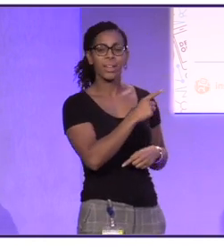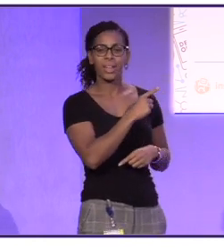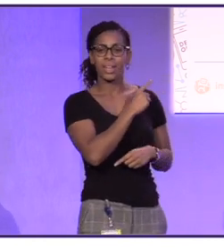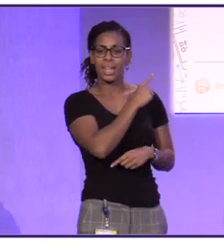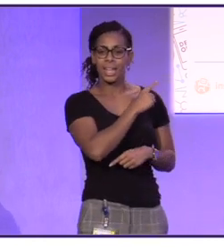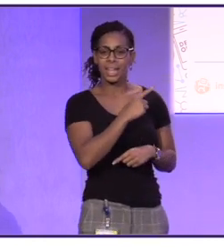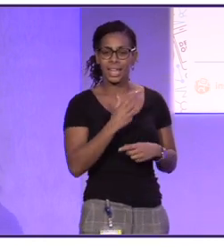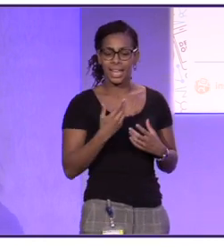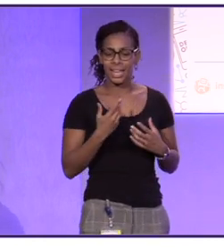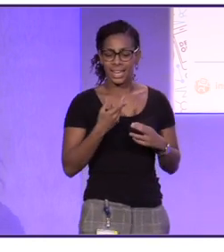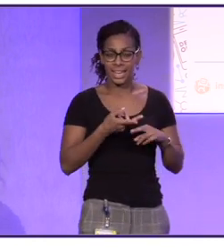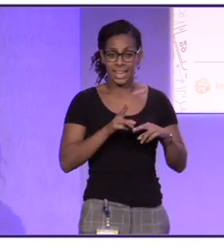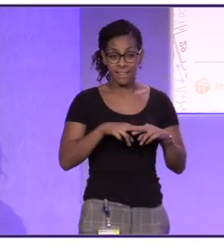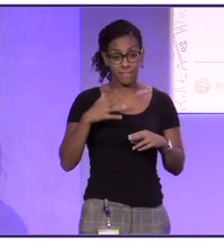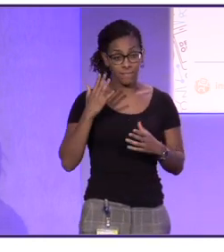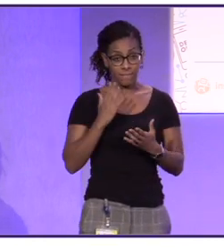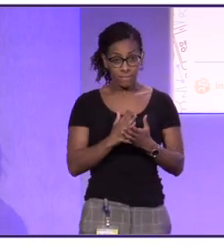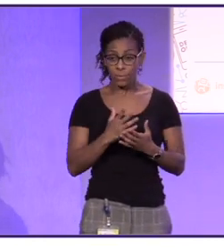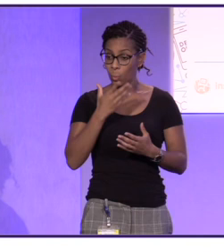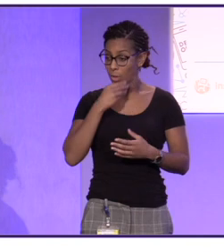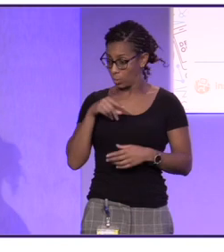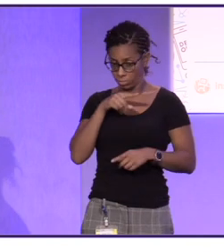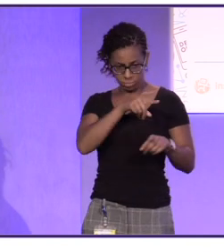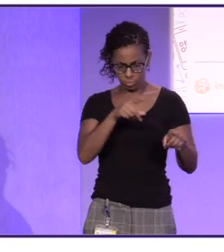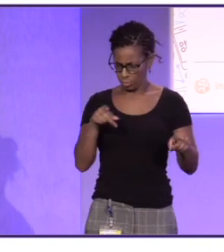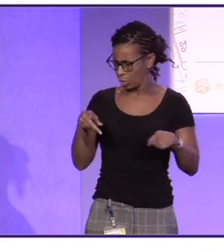that, we would see, hey, there are tools for that.